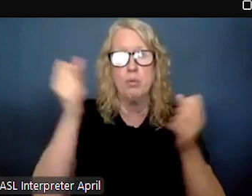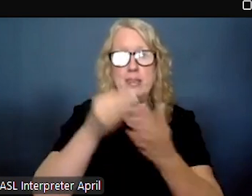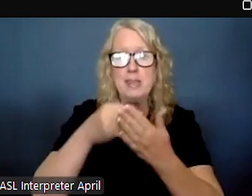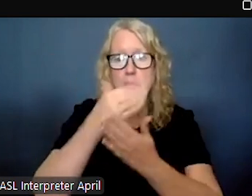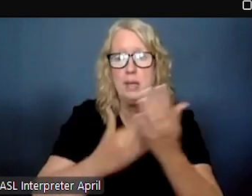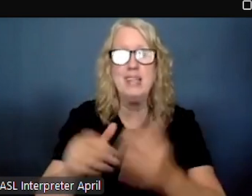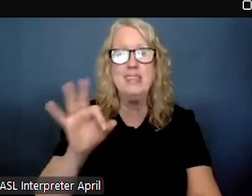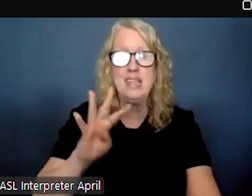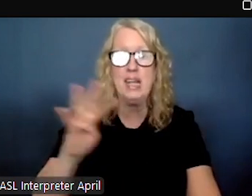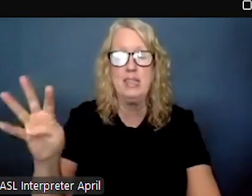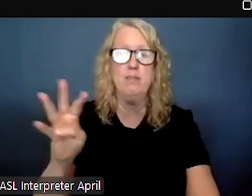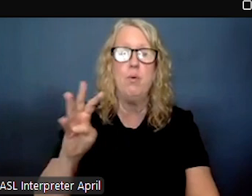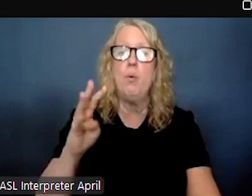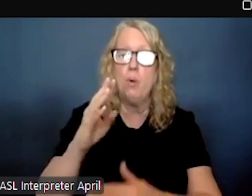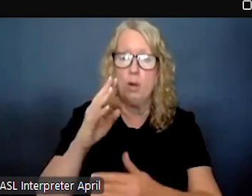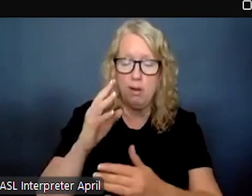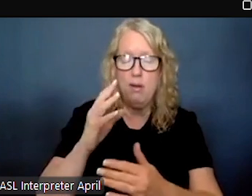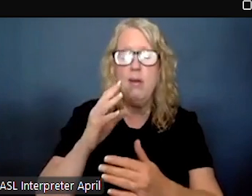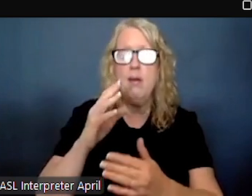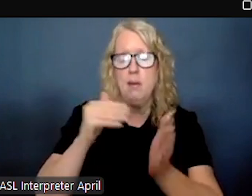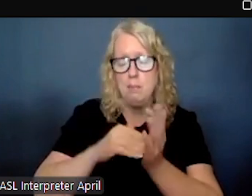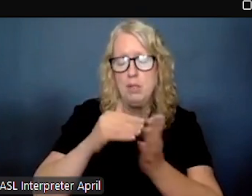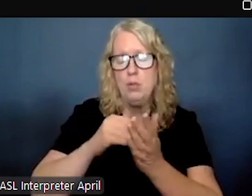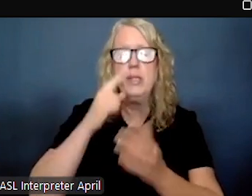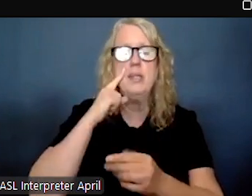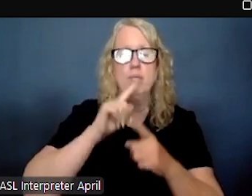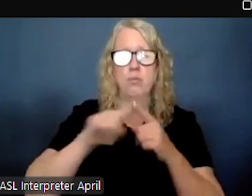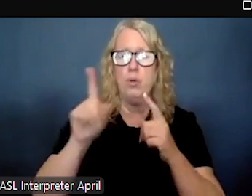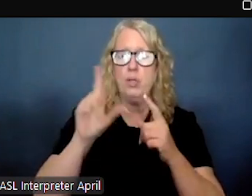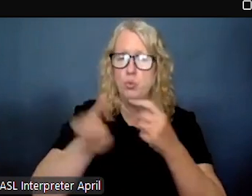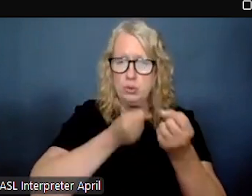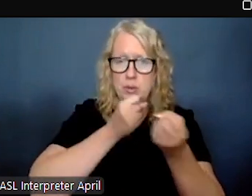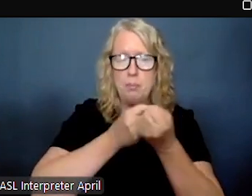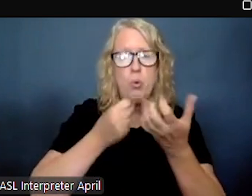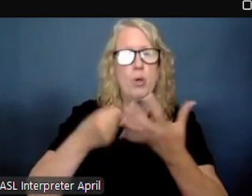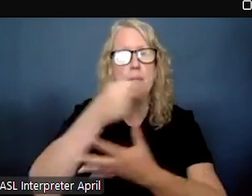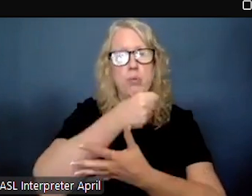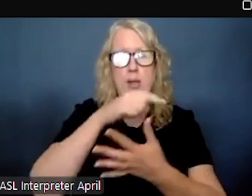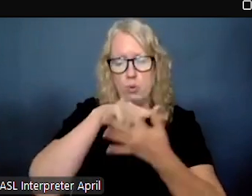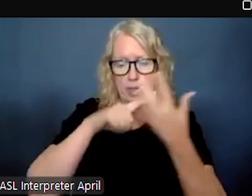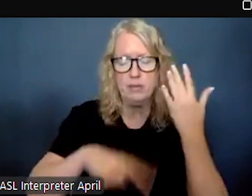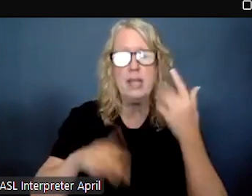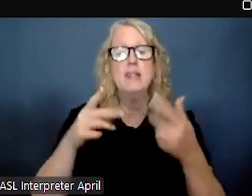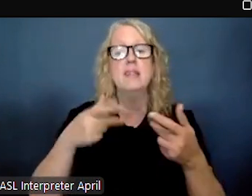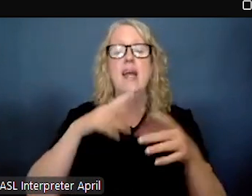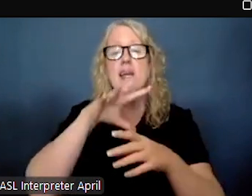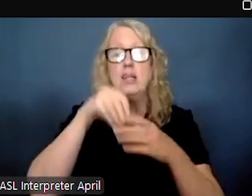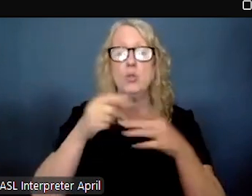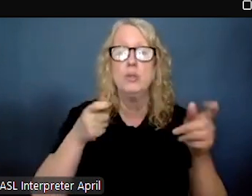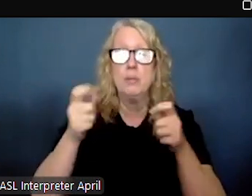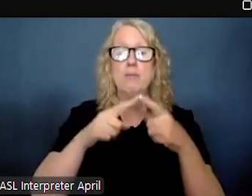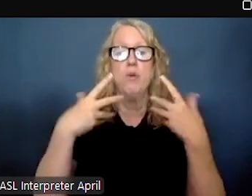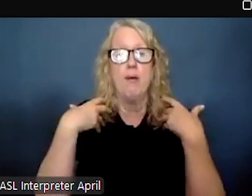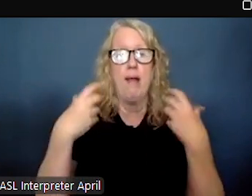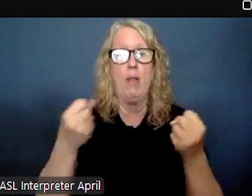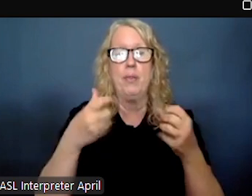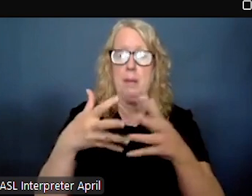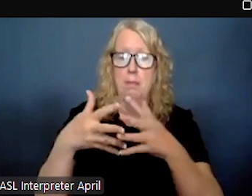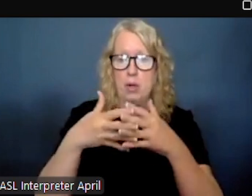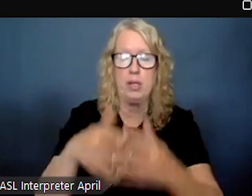$94 billion in discretionary funds to support these priorities, including the Administration for a Healthy America.